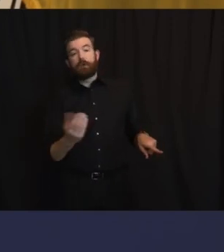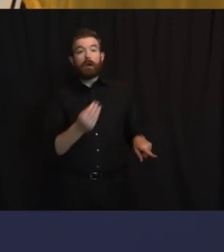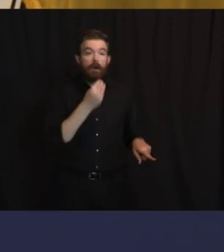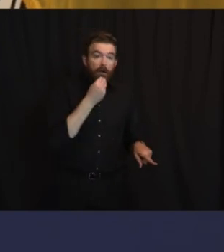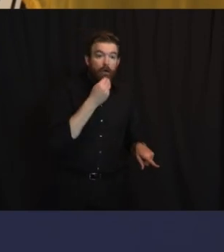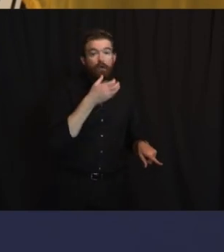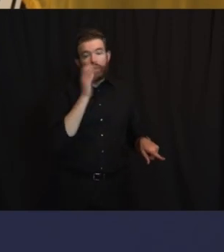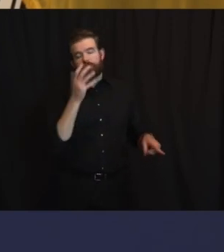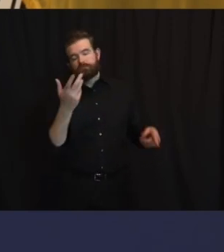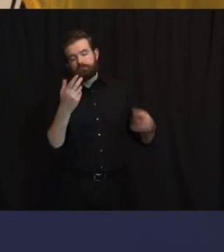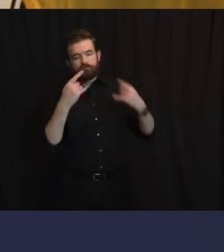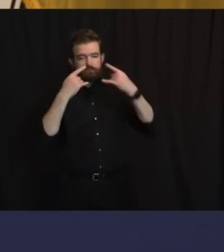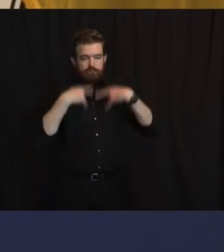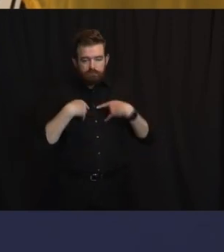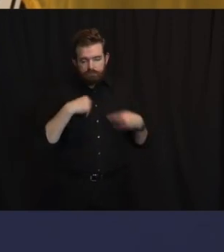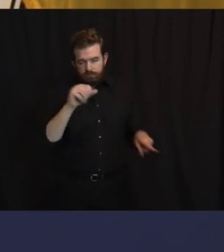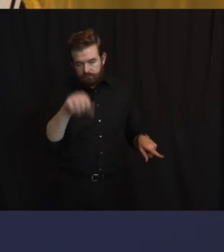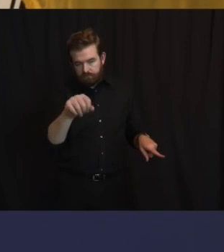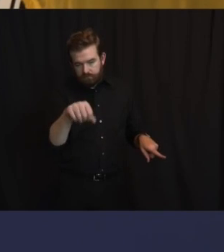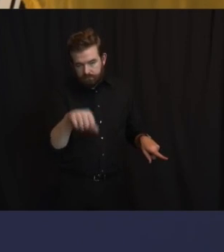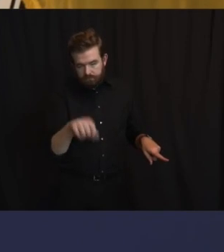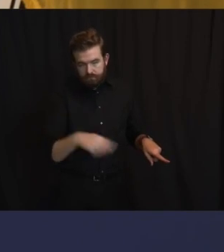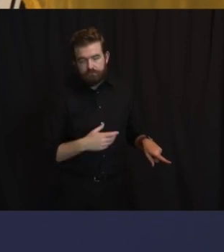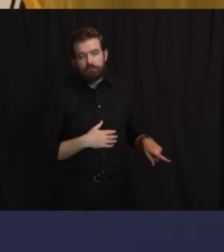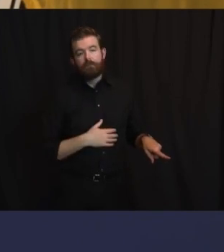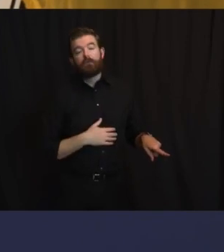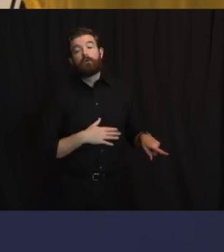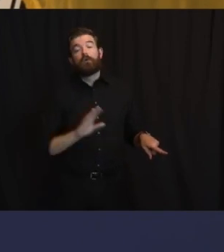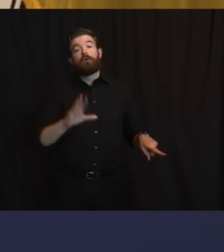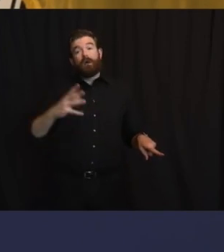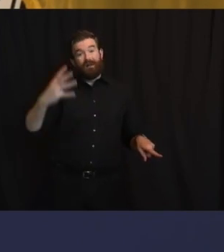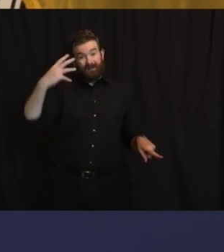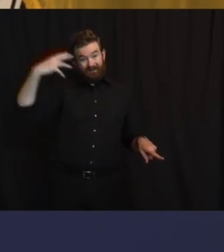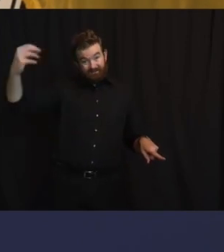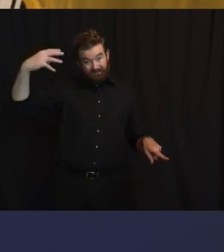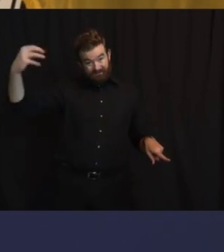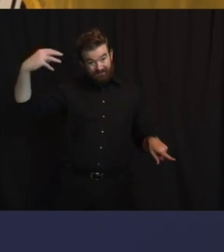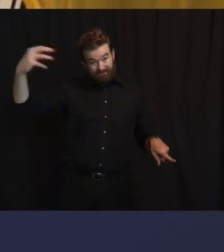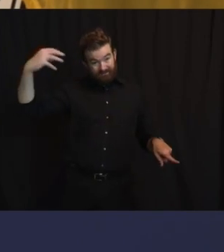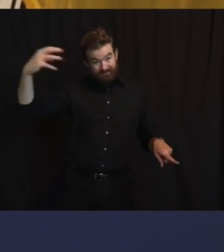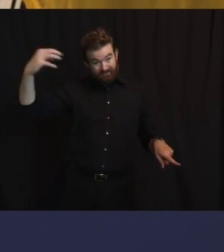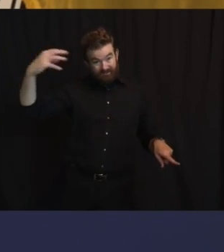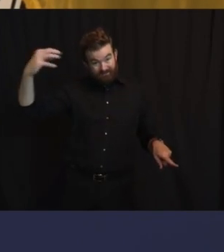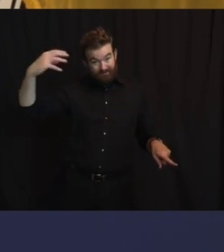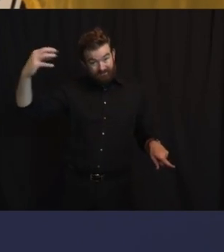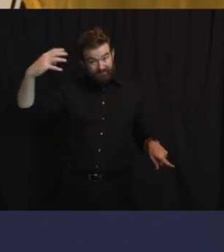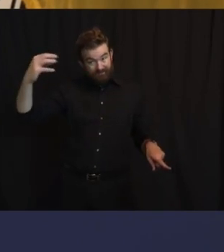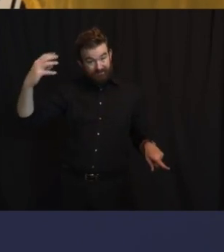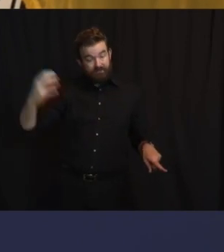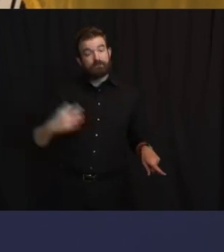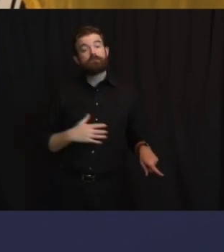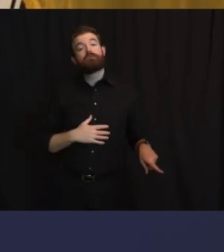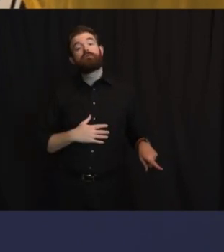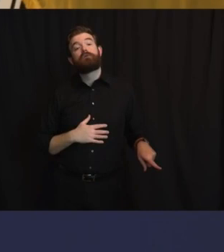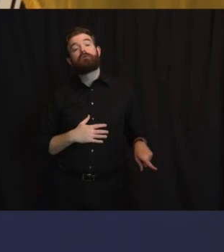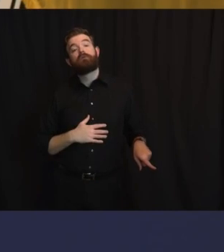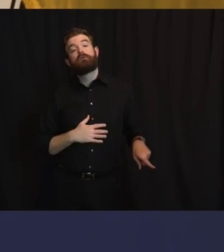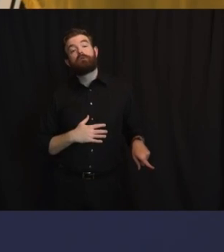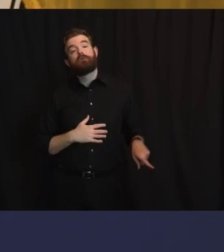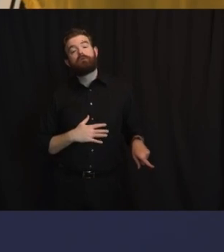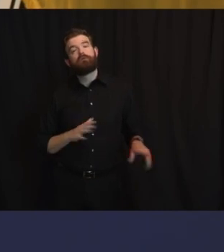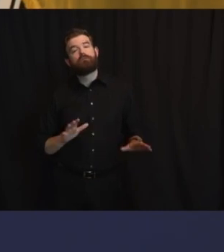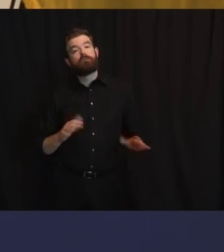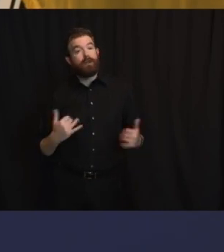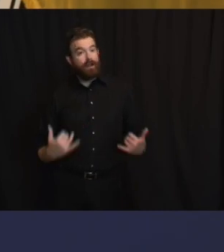into yourselves. Our outside guidance is, and has been, and has not changed.